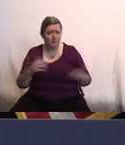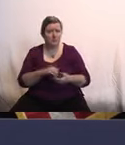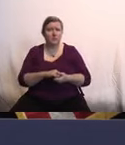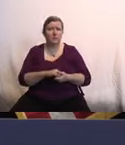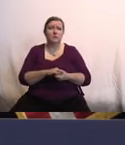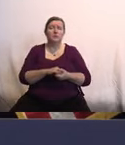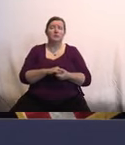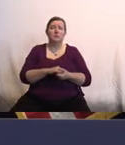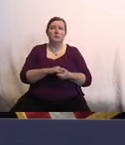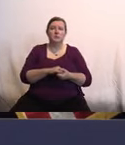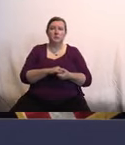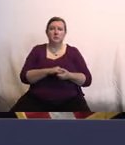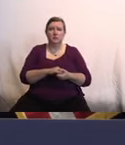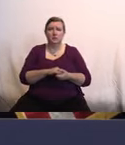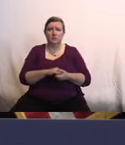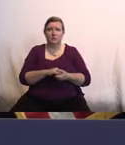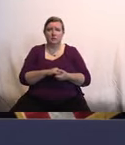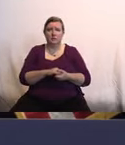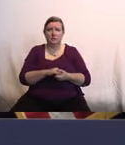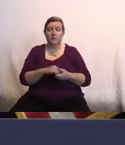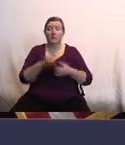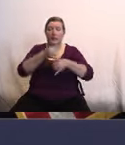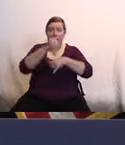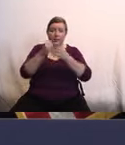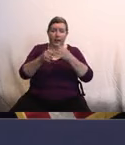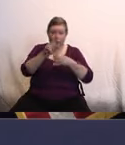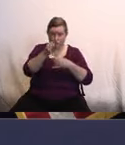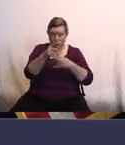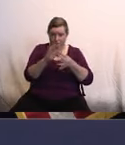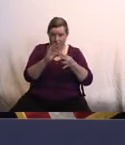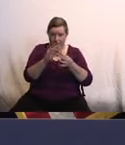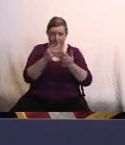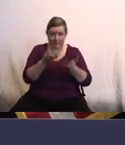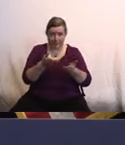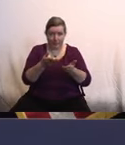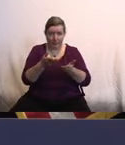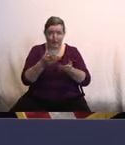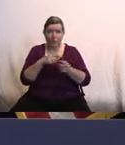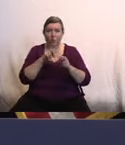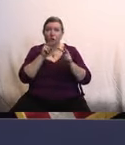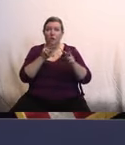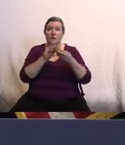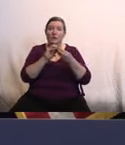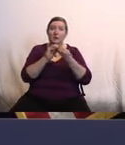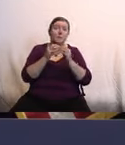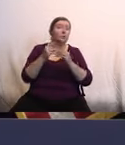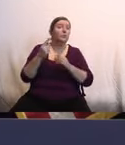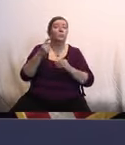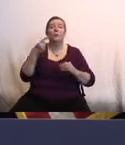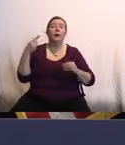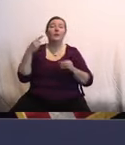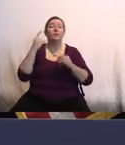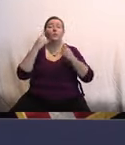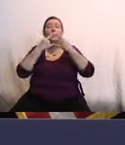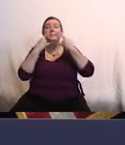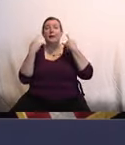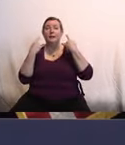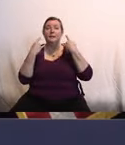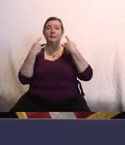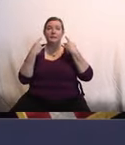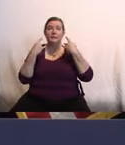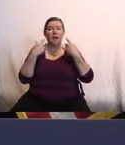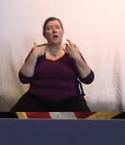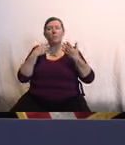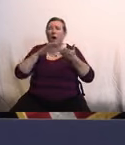There's no, in the last question before we go back to Ed and Judy, there's no one number in terms of masking, but I want to get that lifted. Trust me, this is